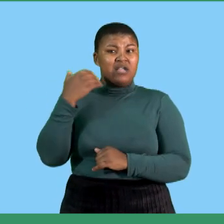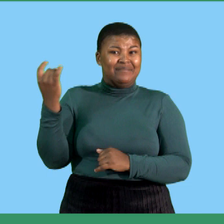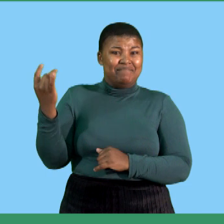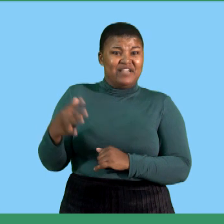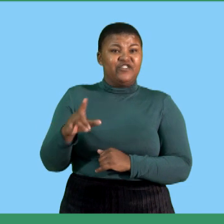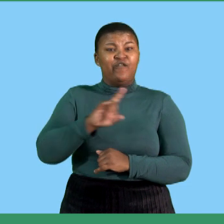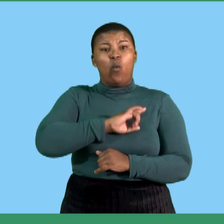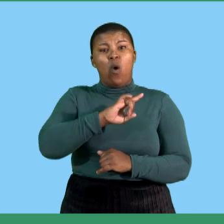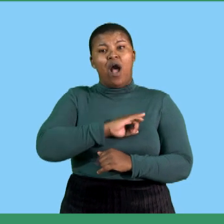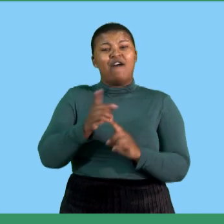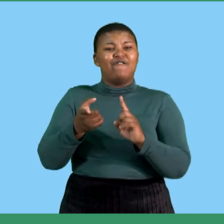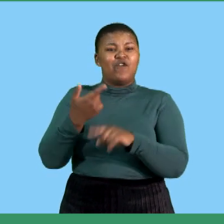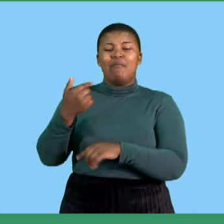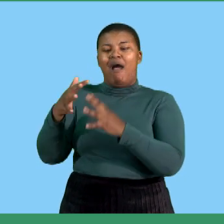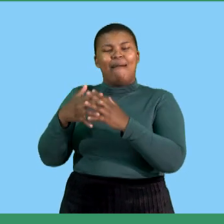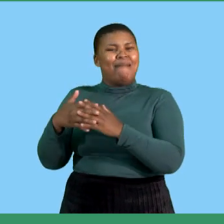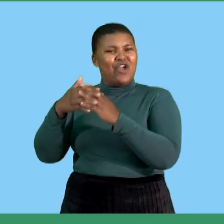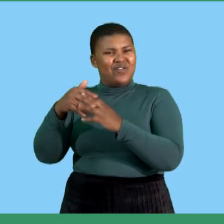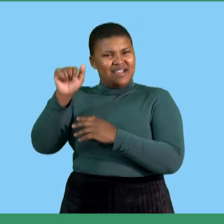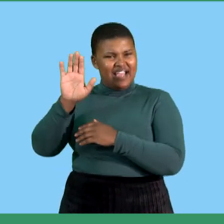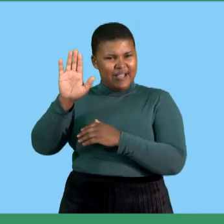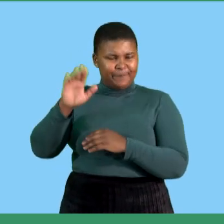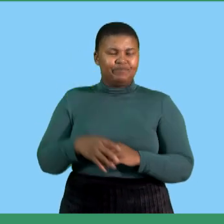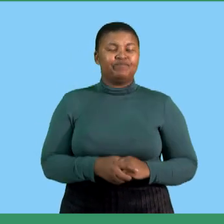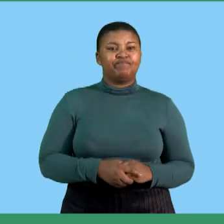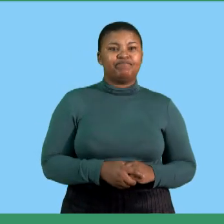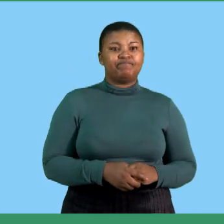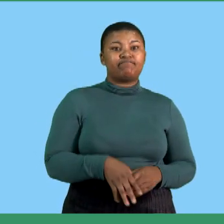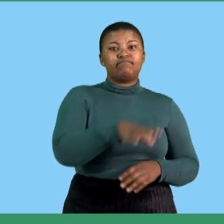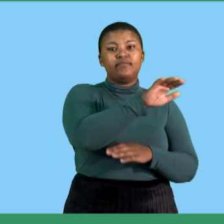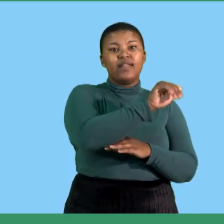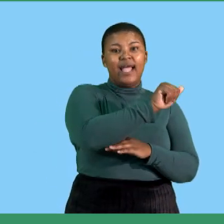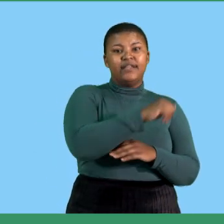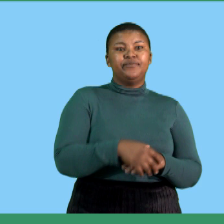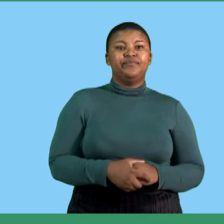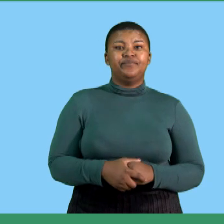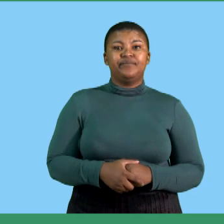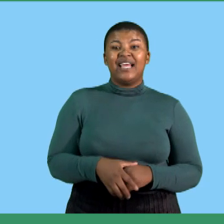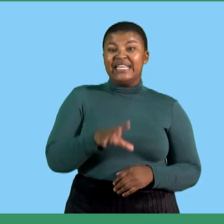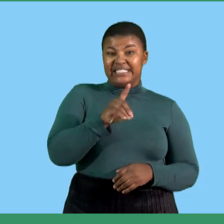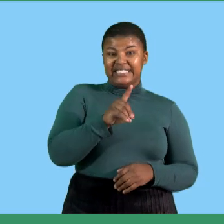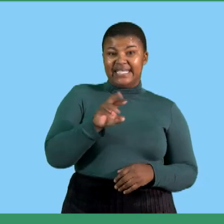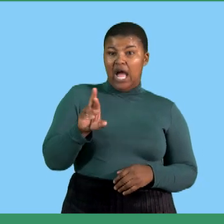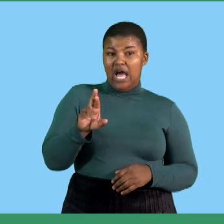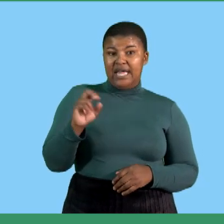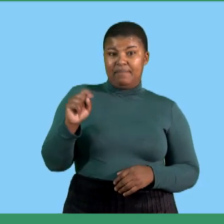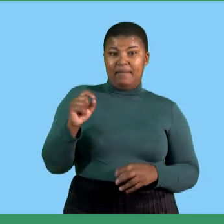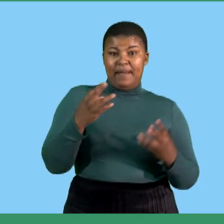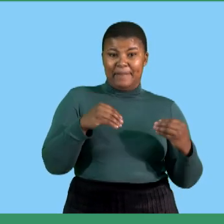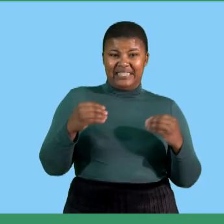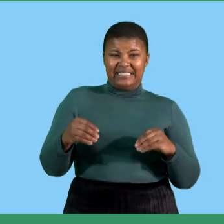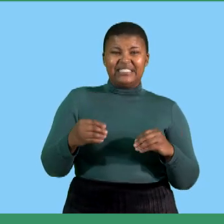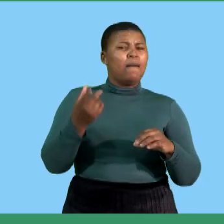A. Classify each of the problems faced by DR according to the